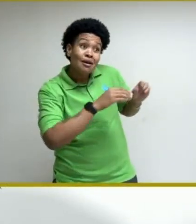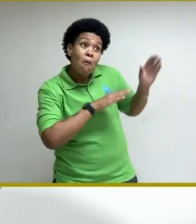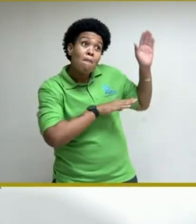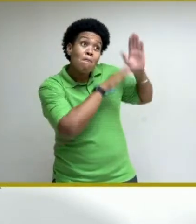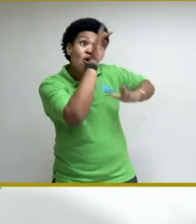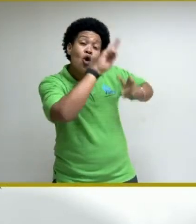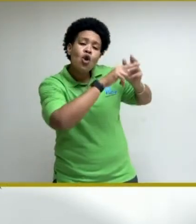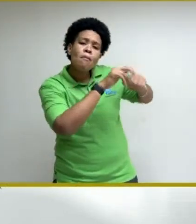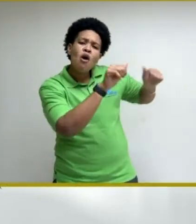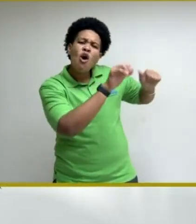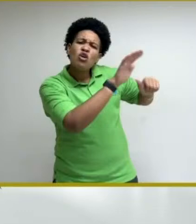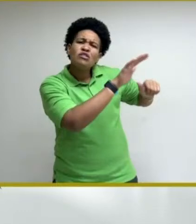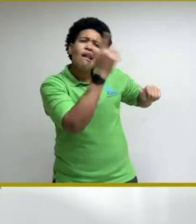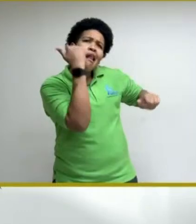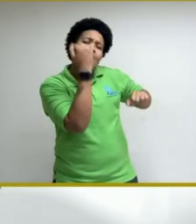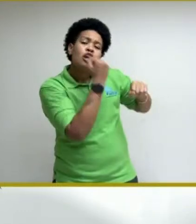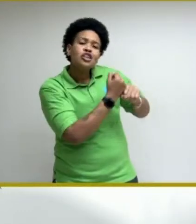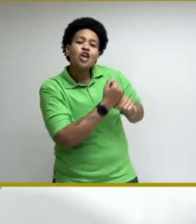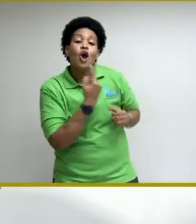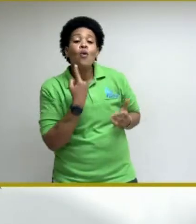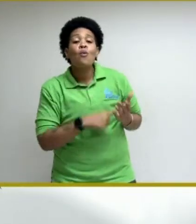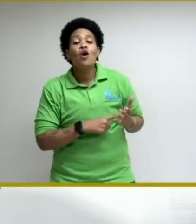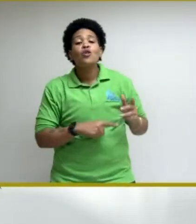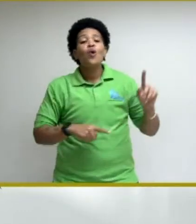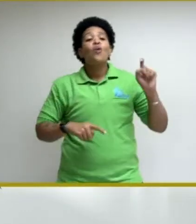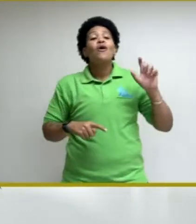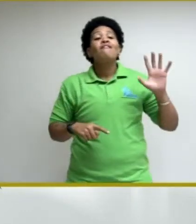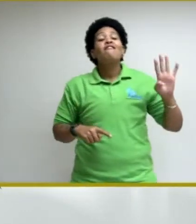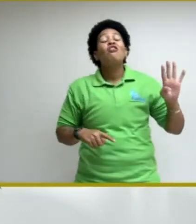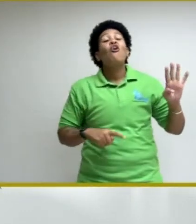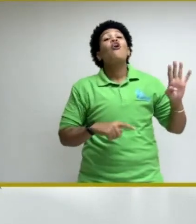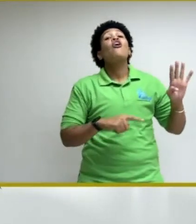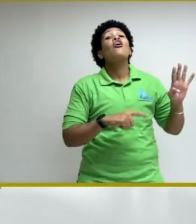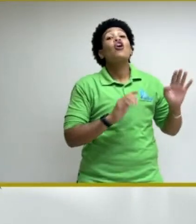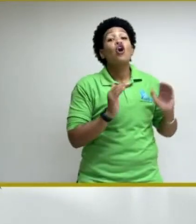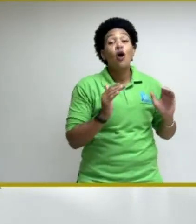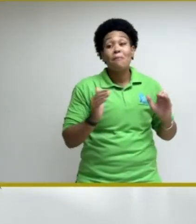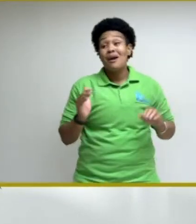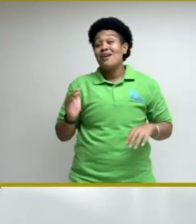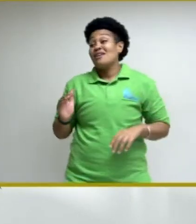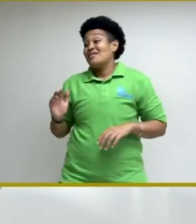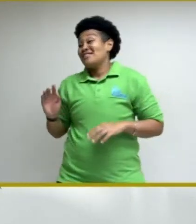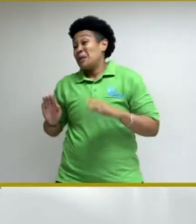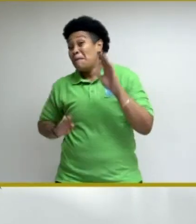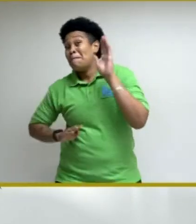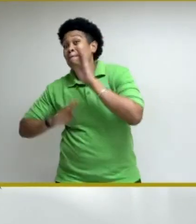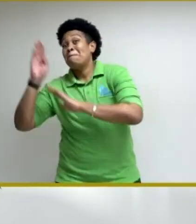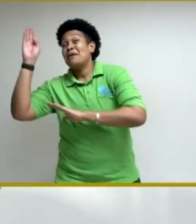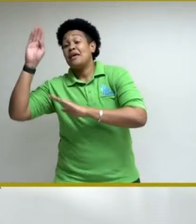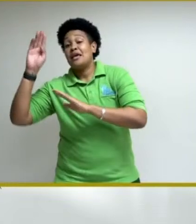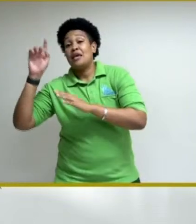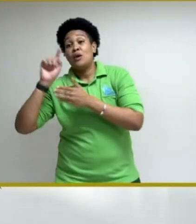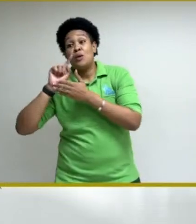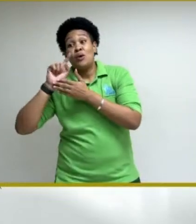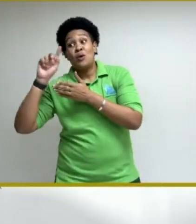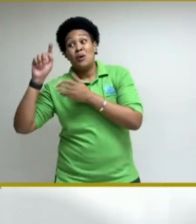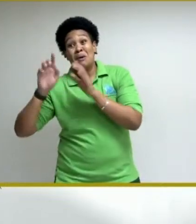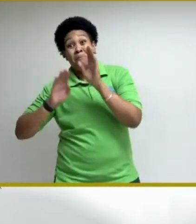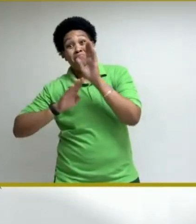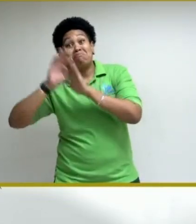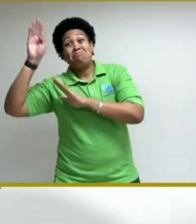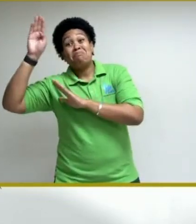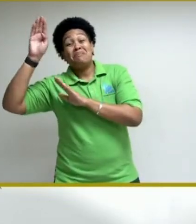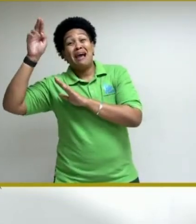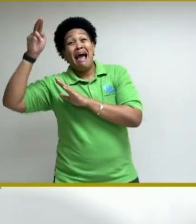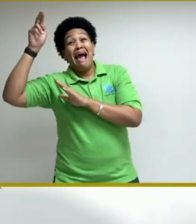1,154 cases compared to the peak week of the second surge, and we're now on our way down, and we're thankful for